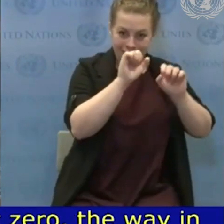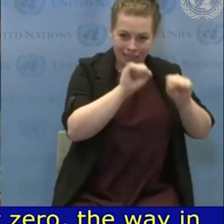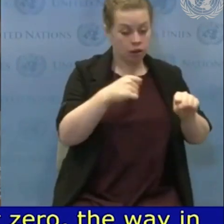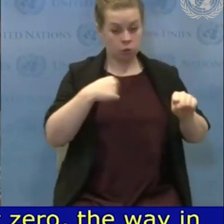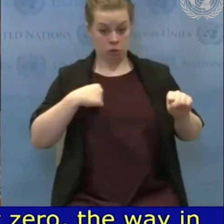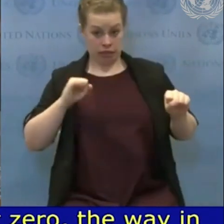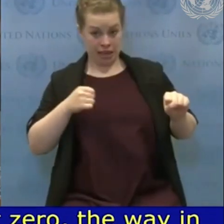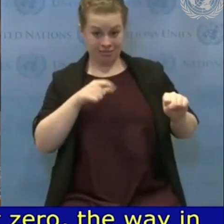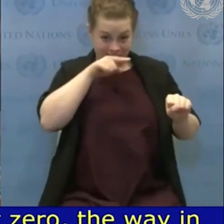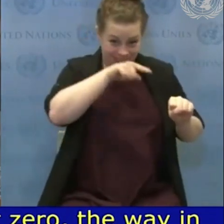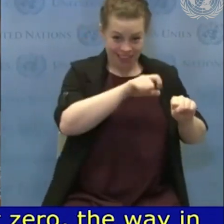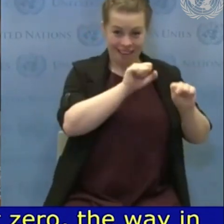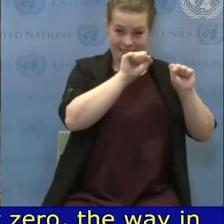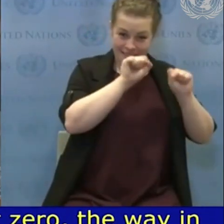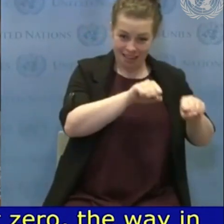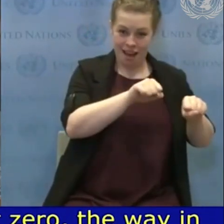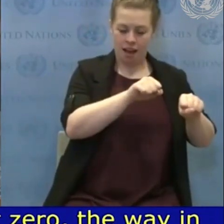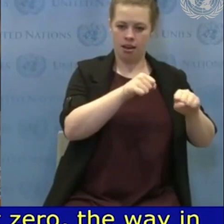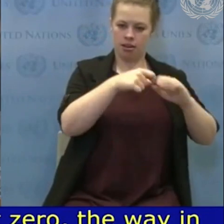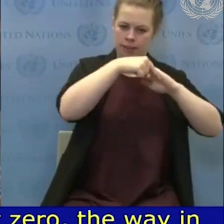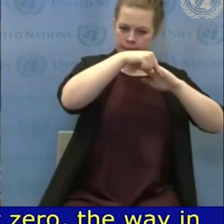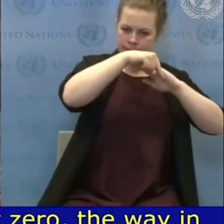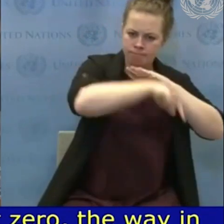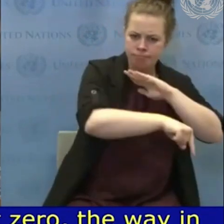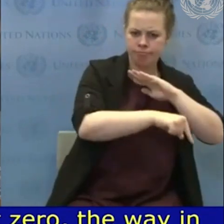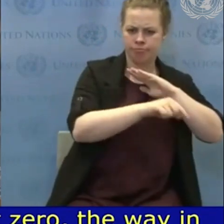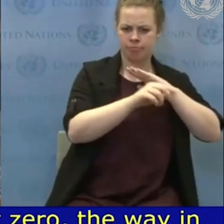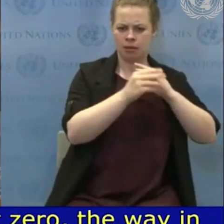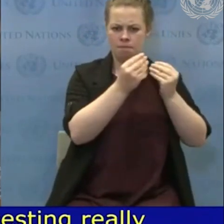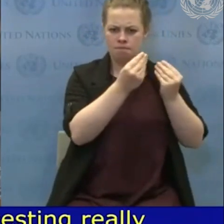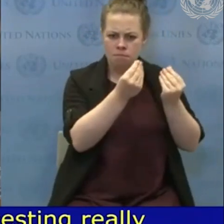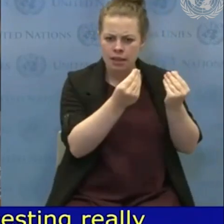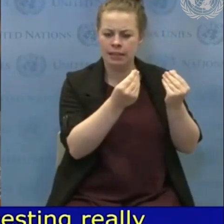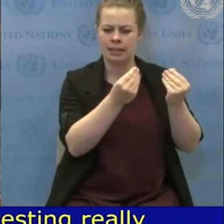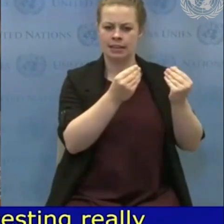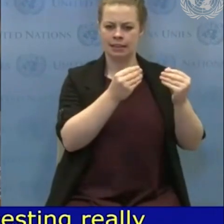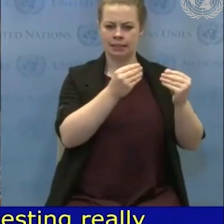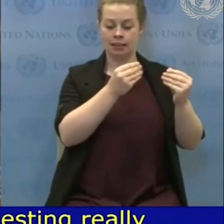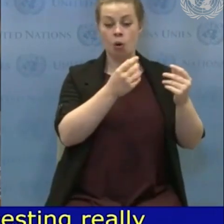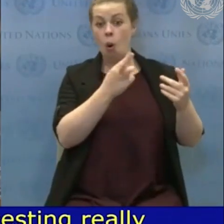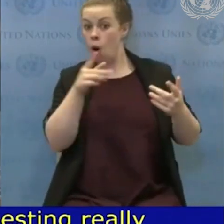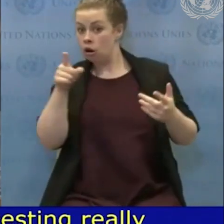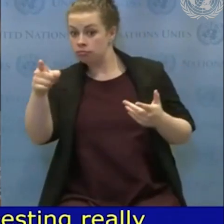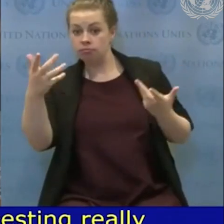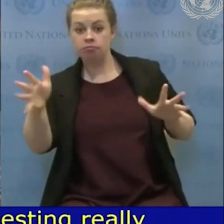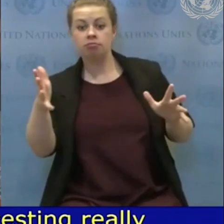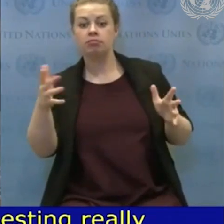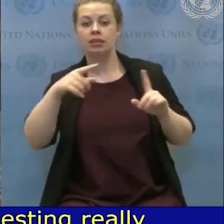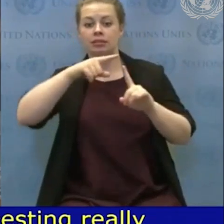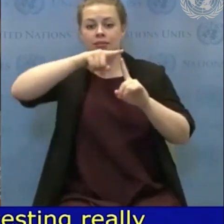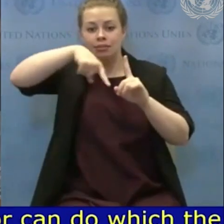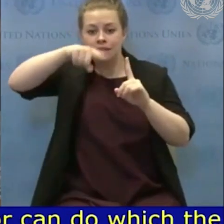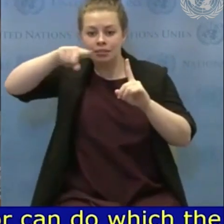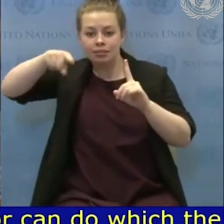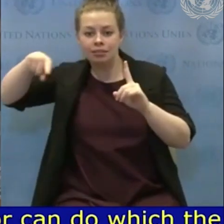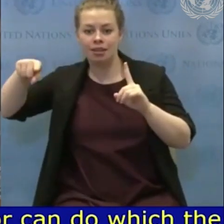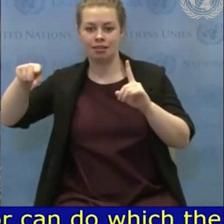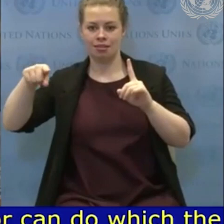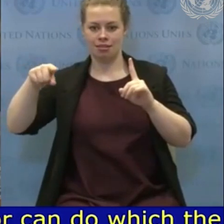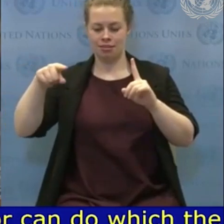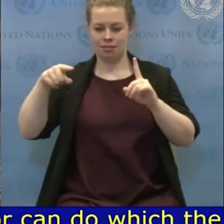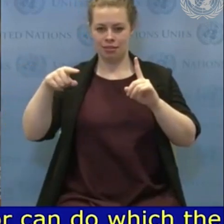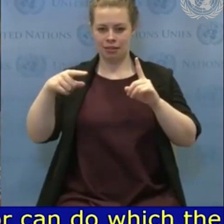focus on debt and equity and currency fluctuations, or in relation to data, the really clear illustration that the